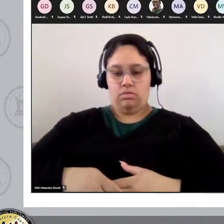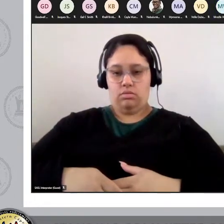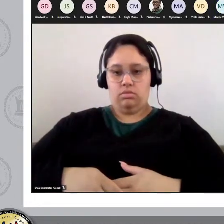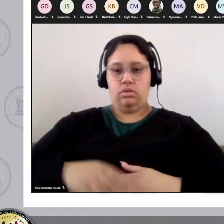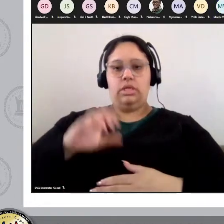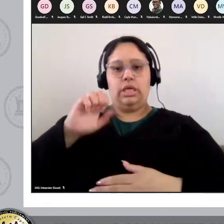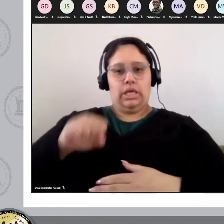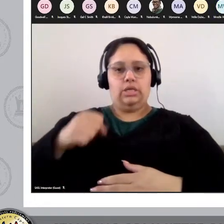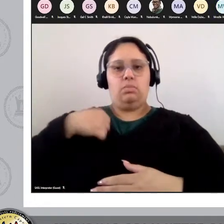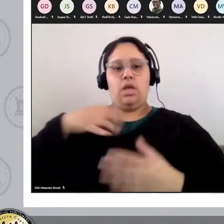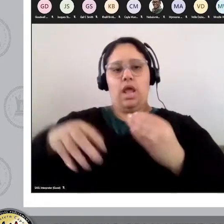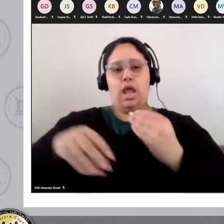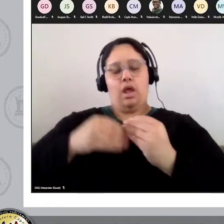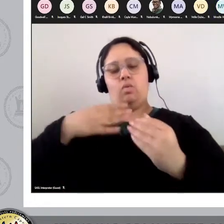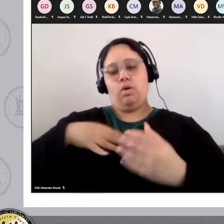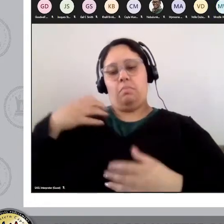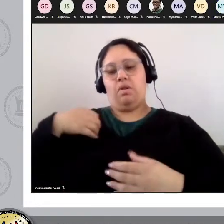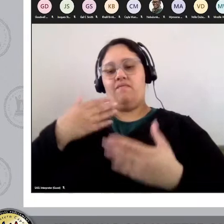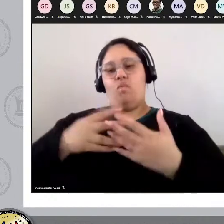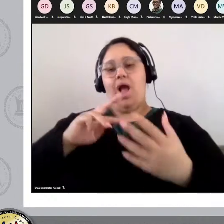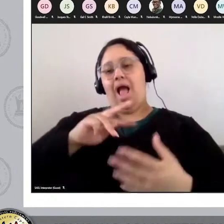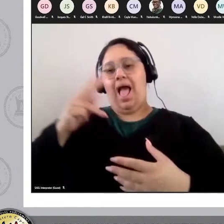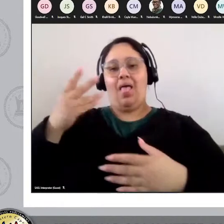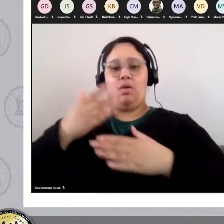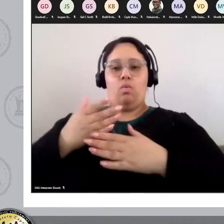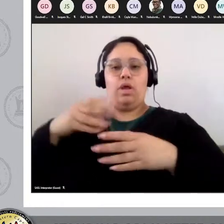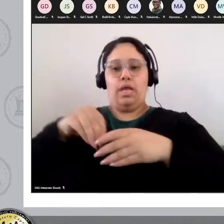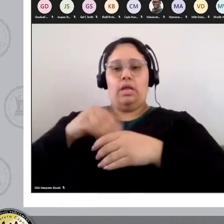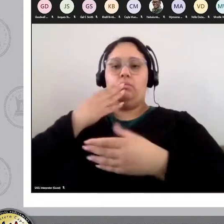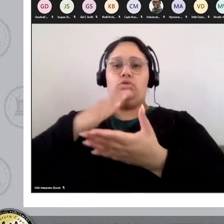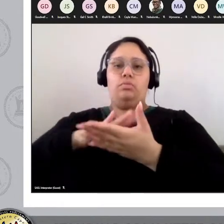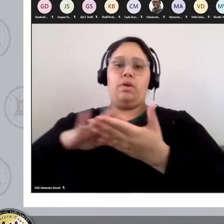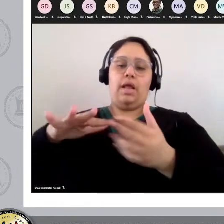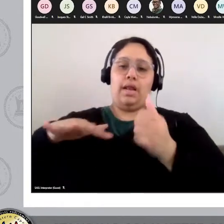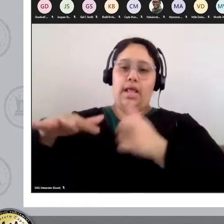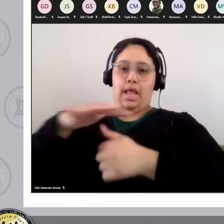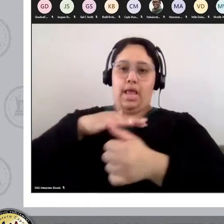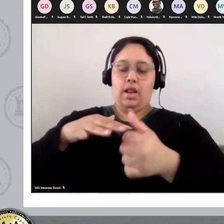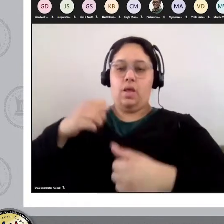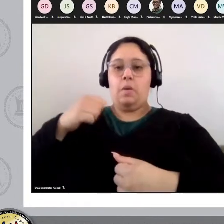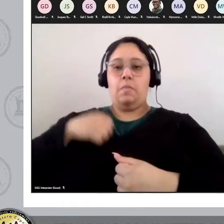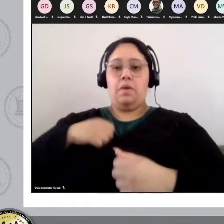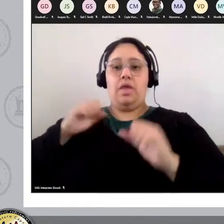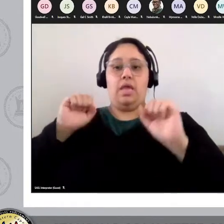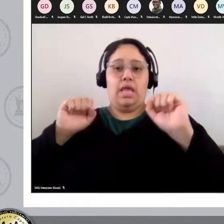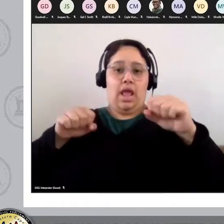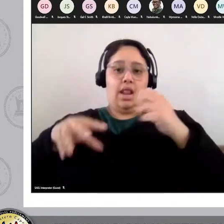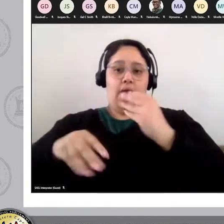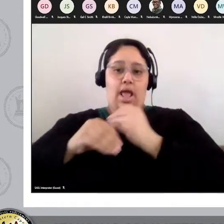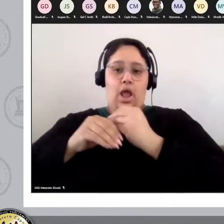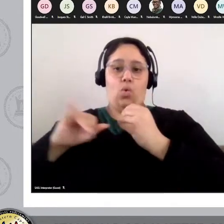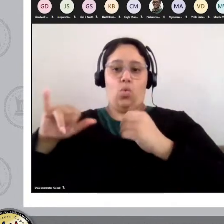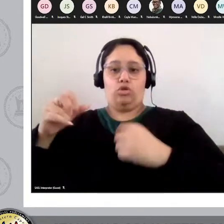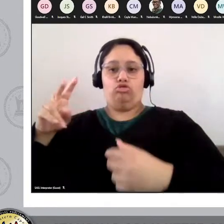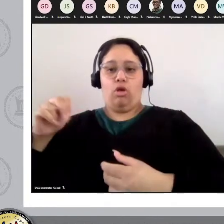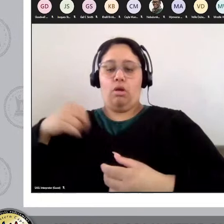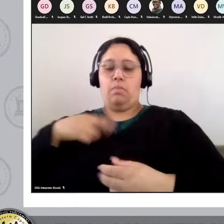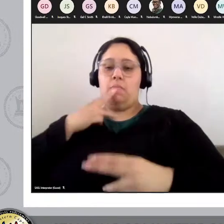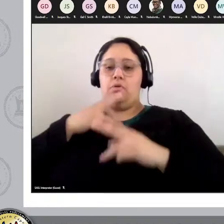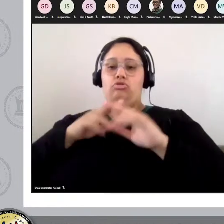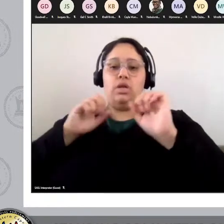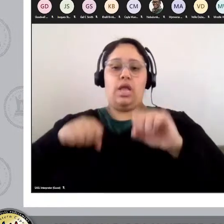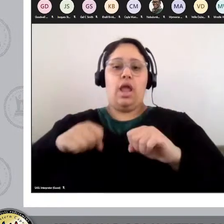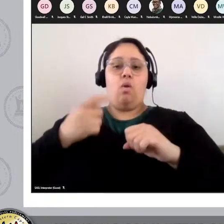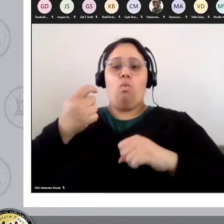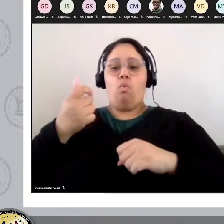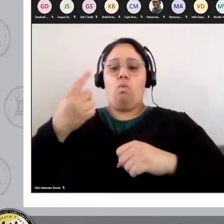wanted to add, Minister, in relation to other work we do in the Mitchell's Plain area, I can either I can add or John, I'll just mention the fact